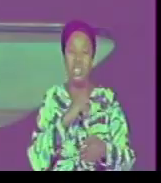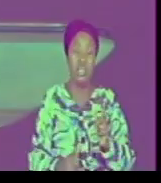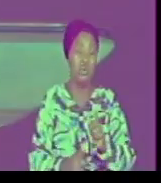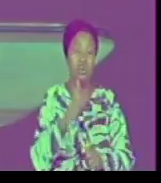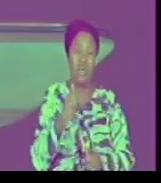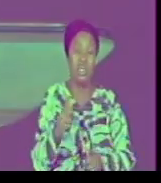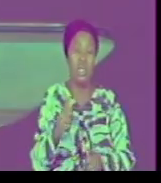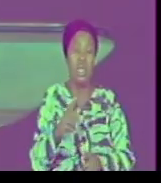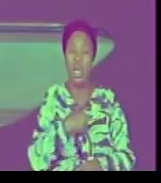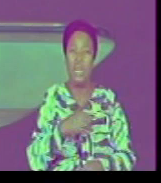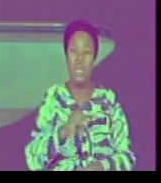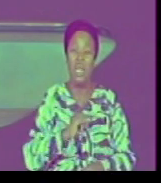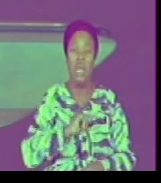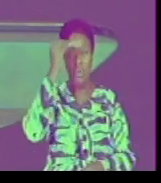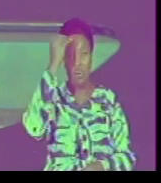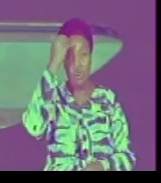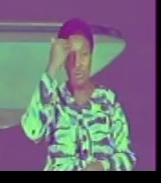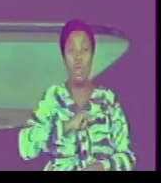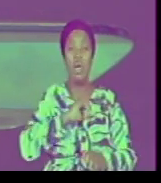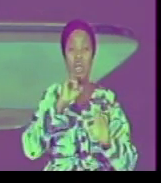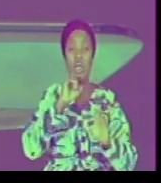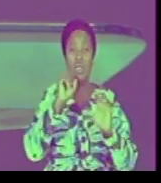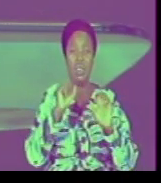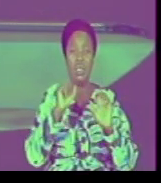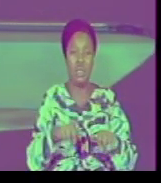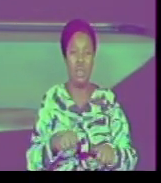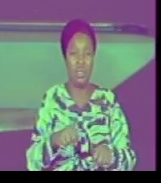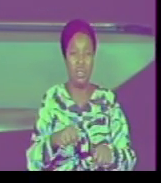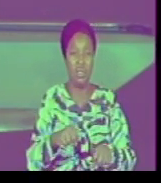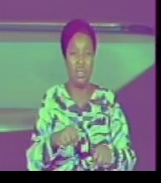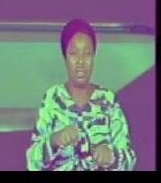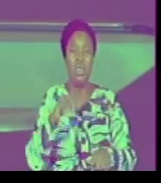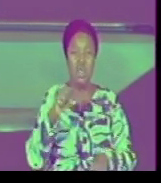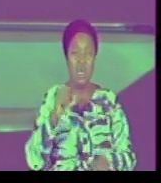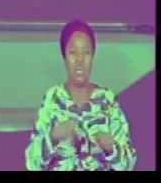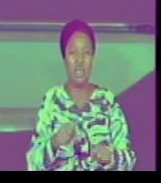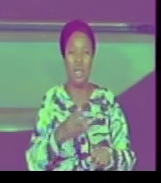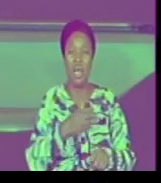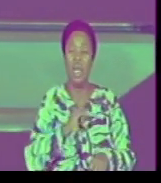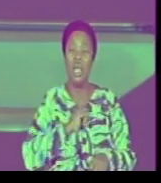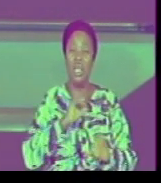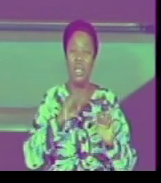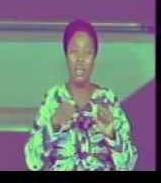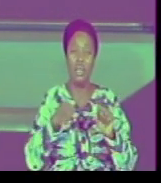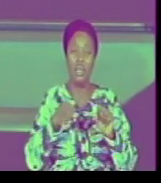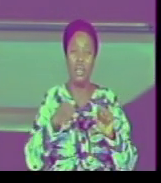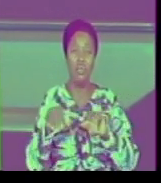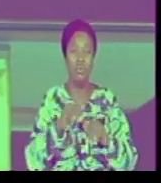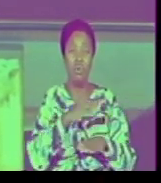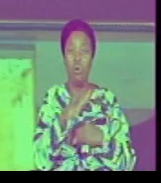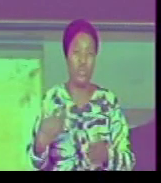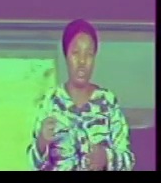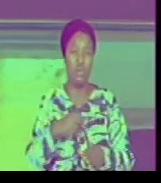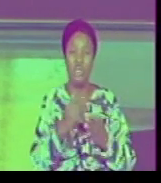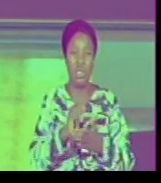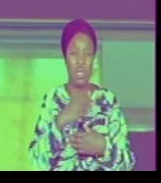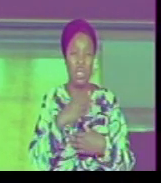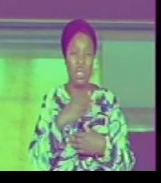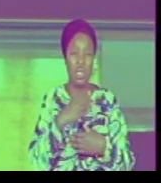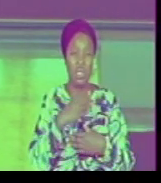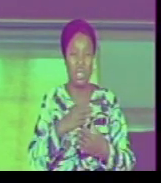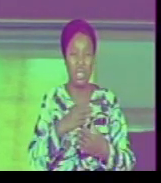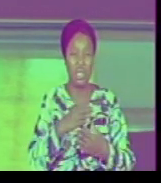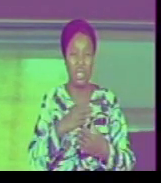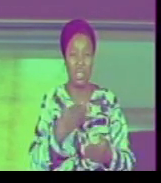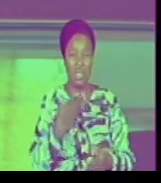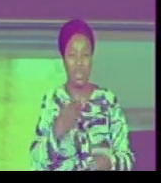can do all things as ordained for me to do, all things as apportioned for me to do. I can do all things through